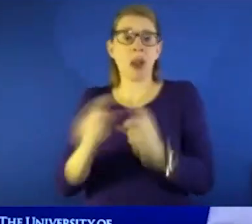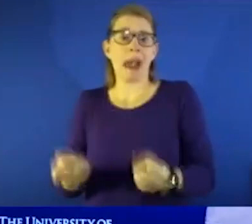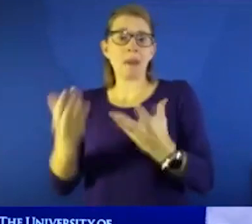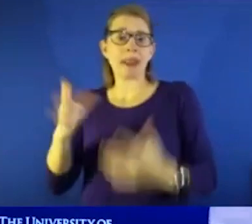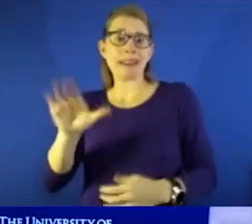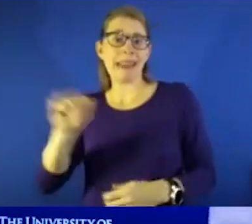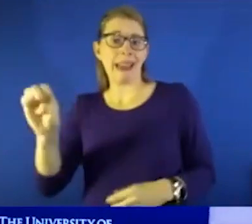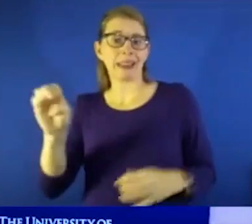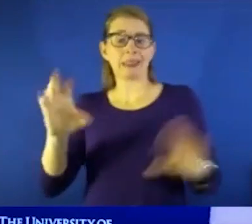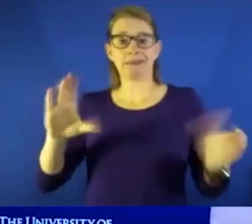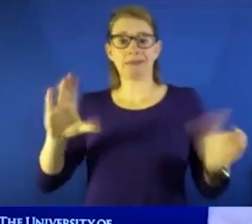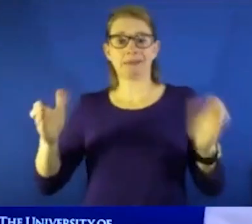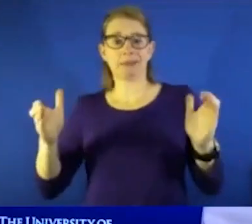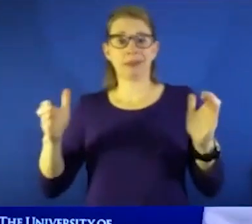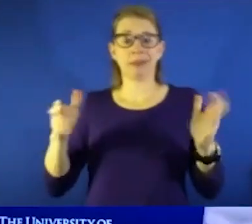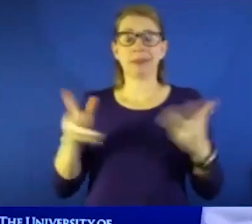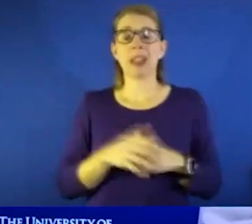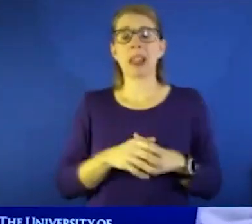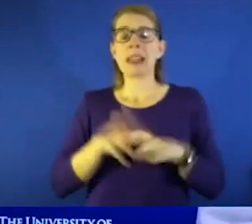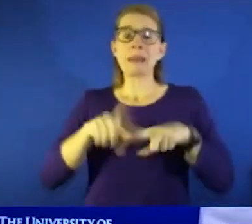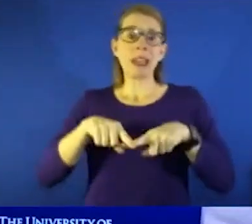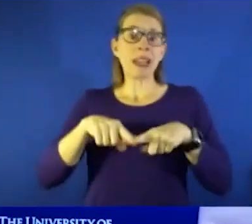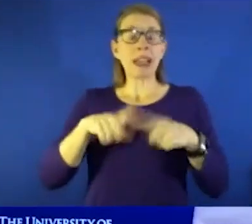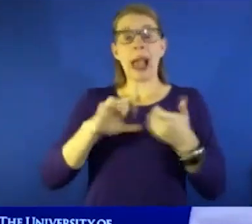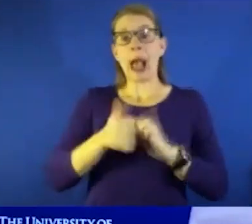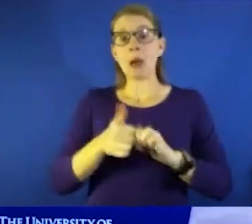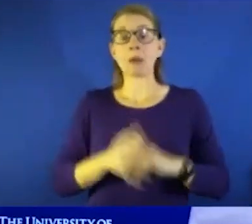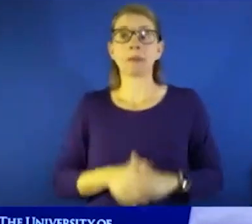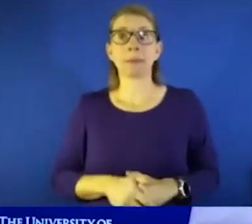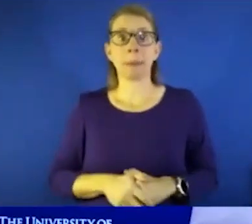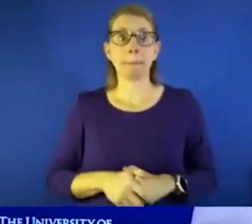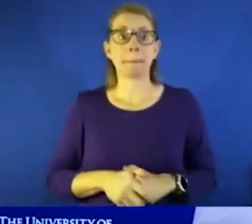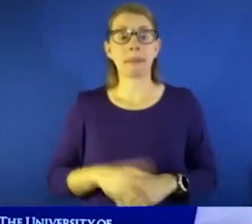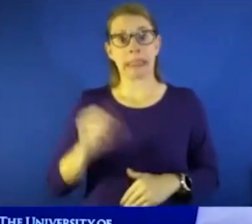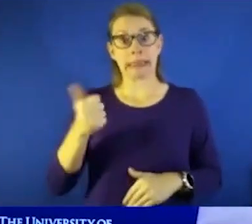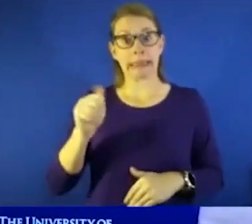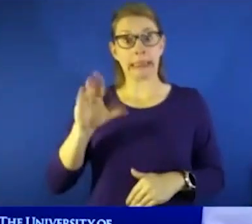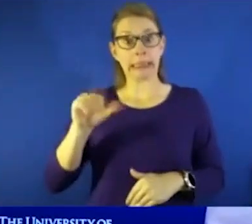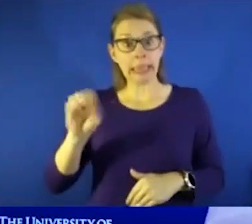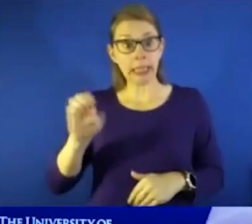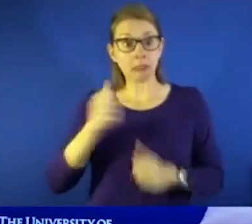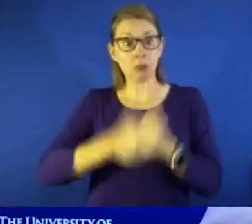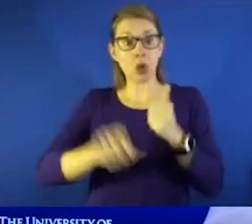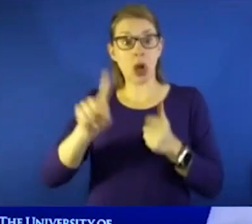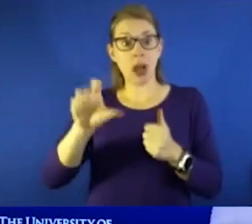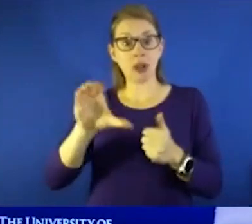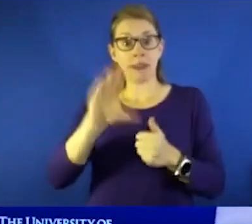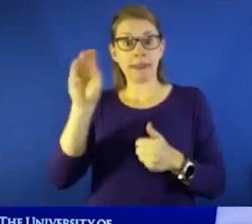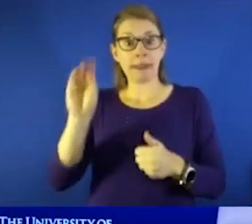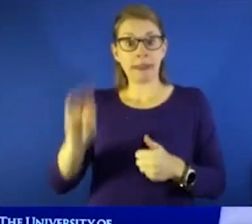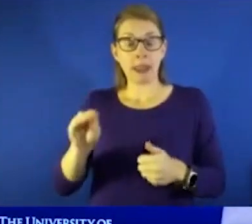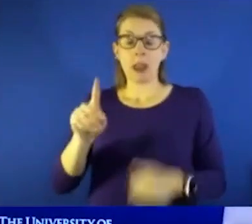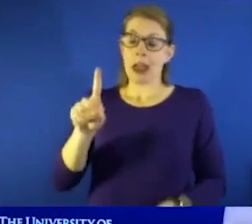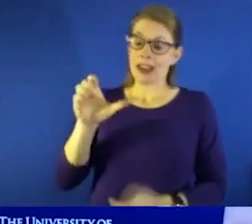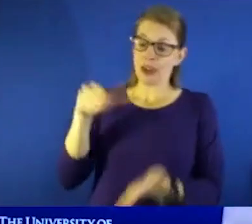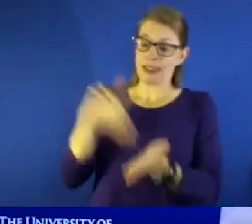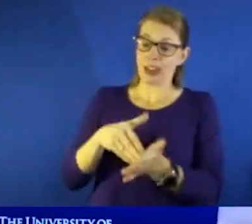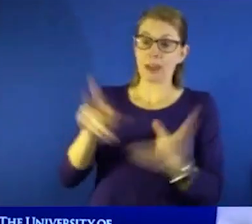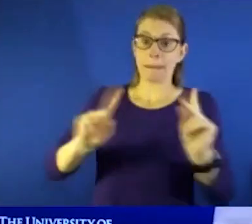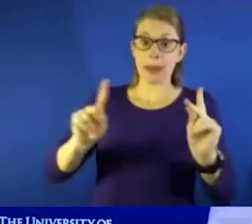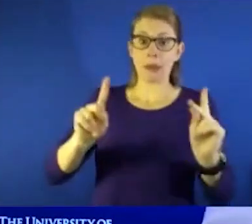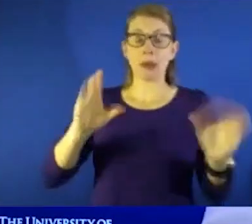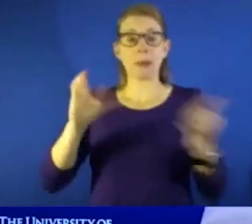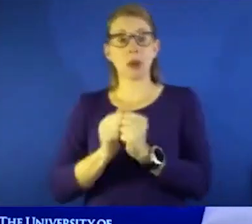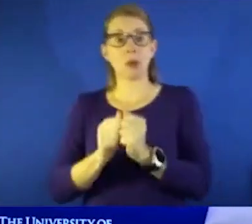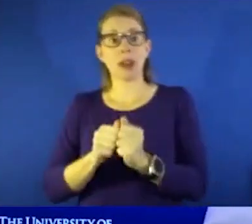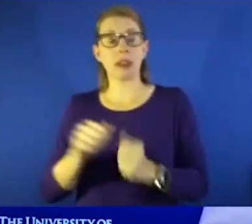looking at, depending on if you're looking at 10 cases per 100,000 people versus 200 cases versus 100,000 people. So